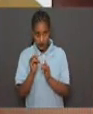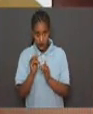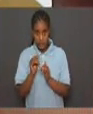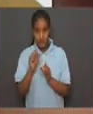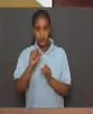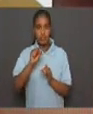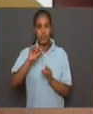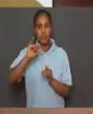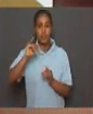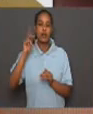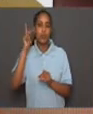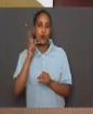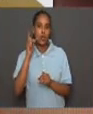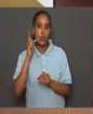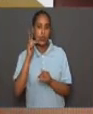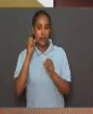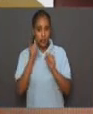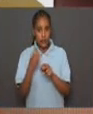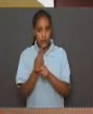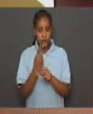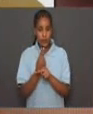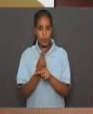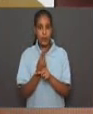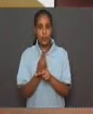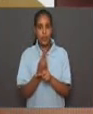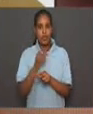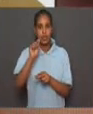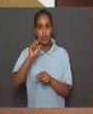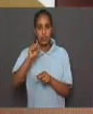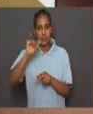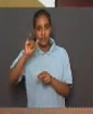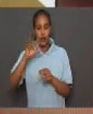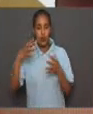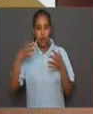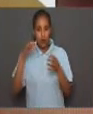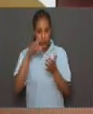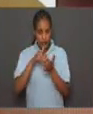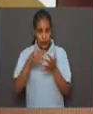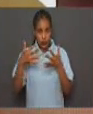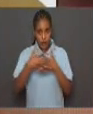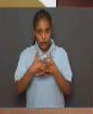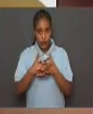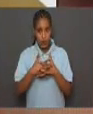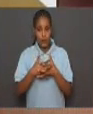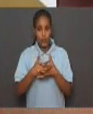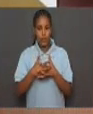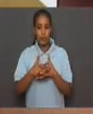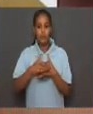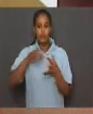silicon polymer can be created when silicon containing compounds like